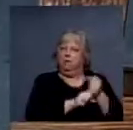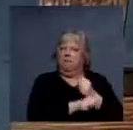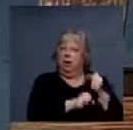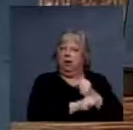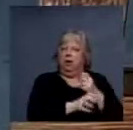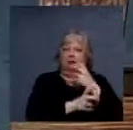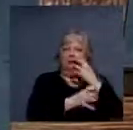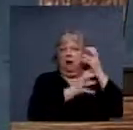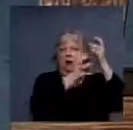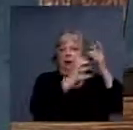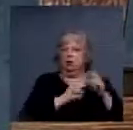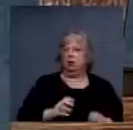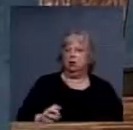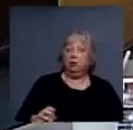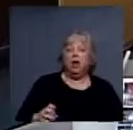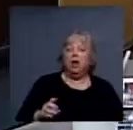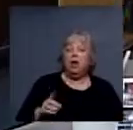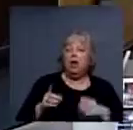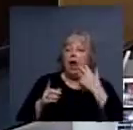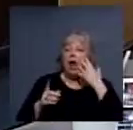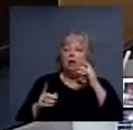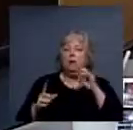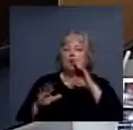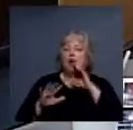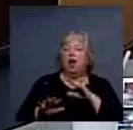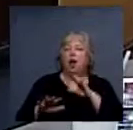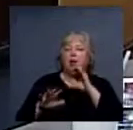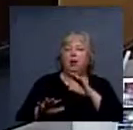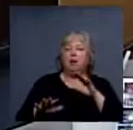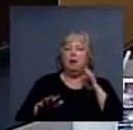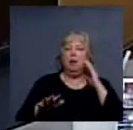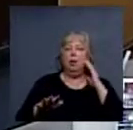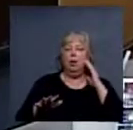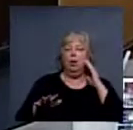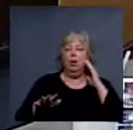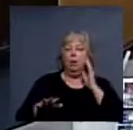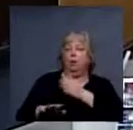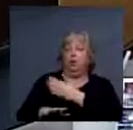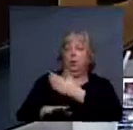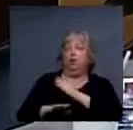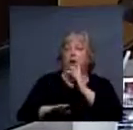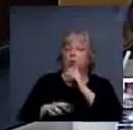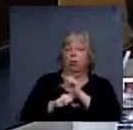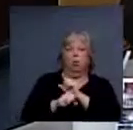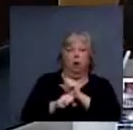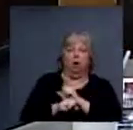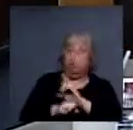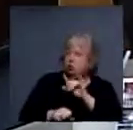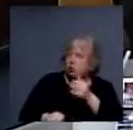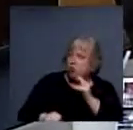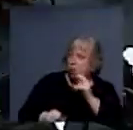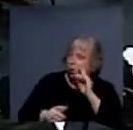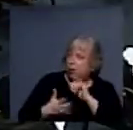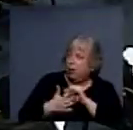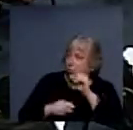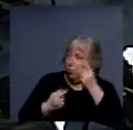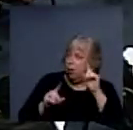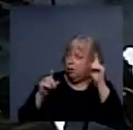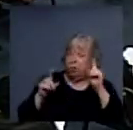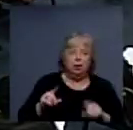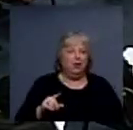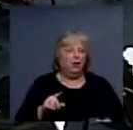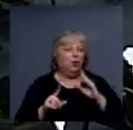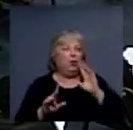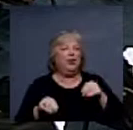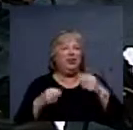I understand that. I don't know if the calming music will work for a dog person, Joan. Will it work? Yes, Okay. mine listen to music. would you mind giving the playlist